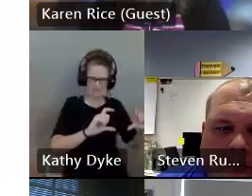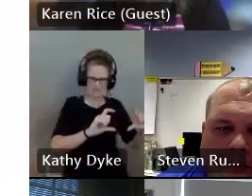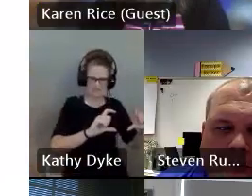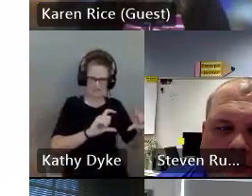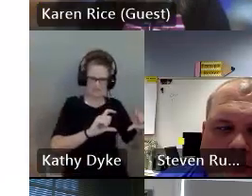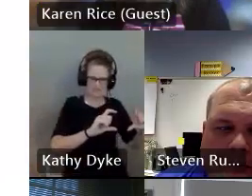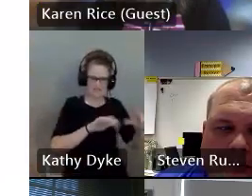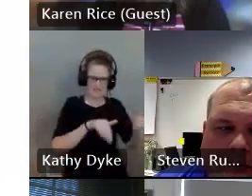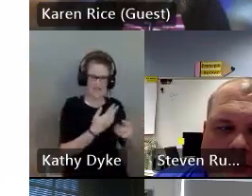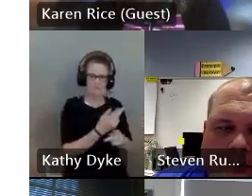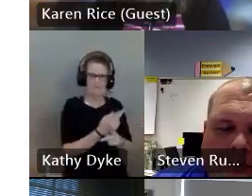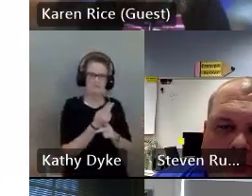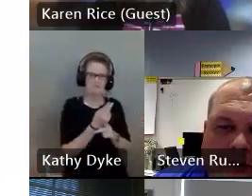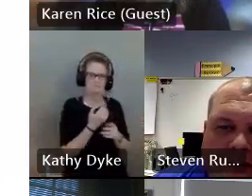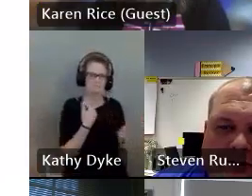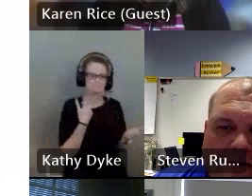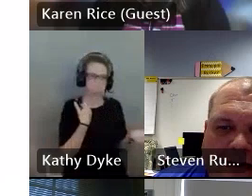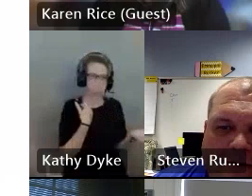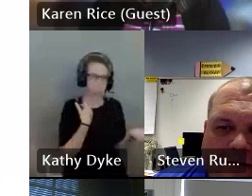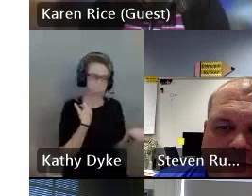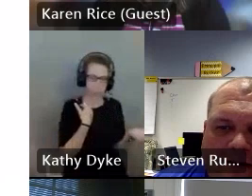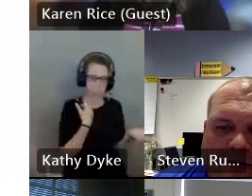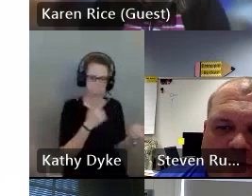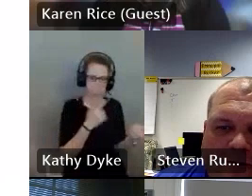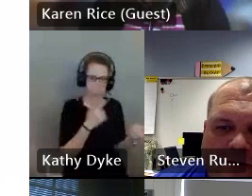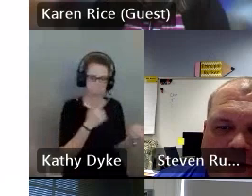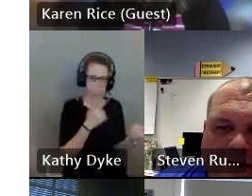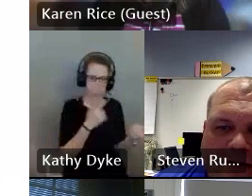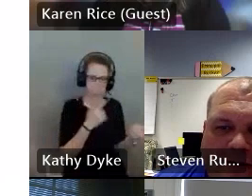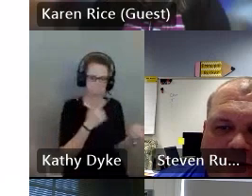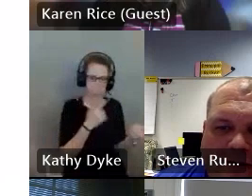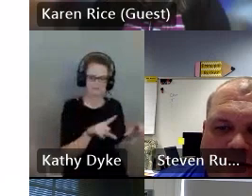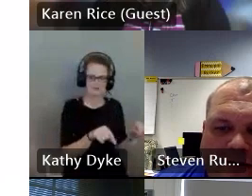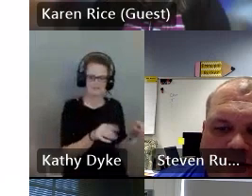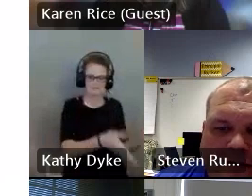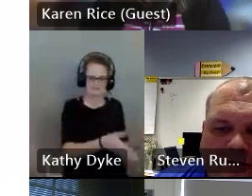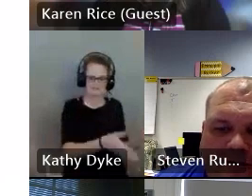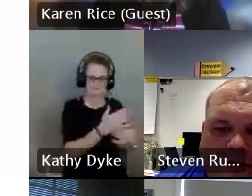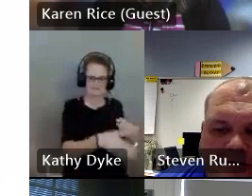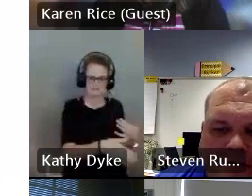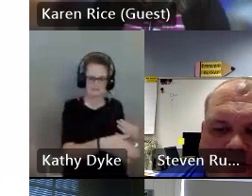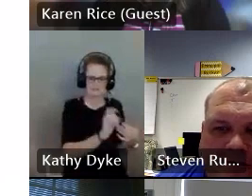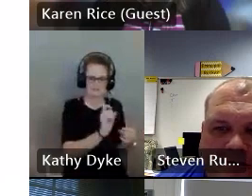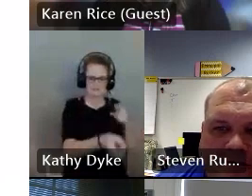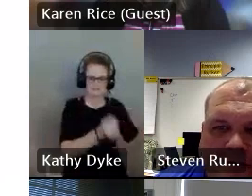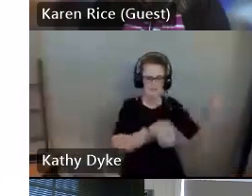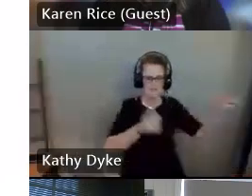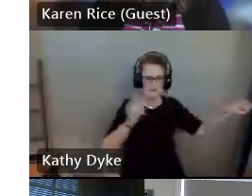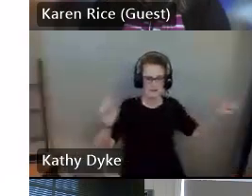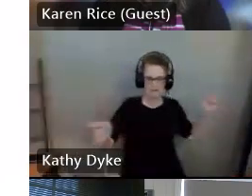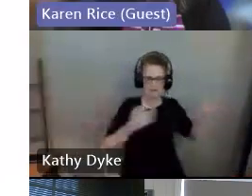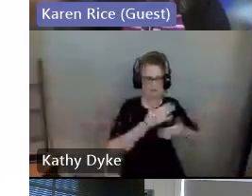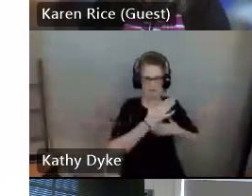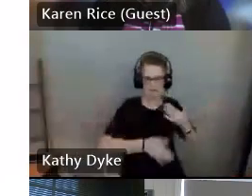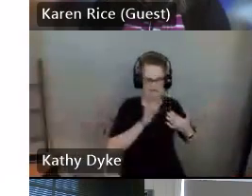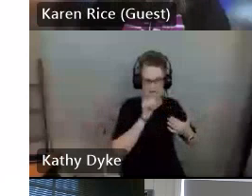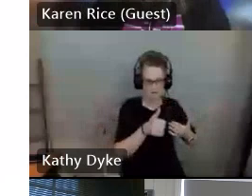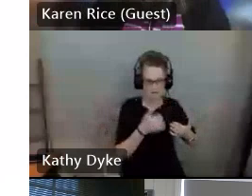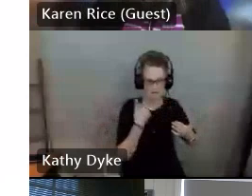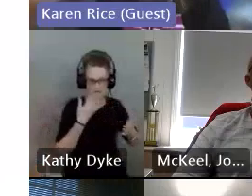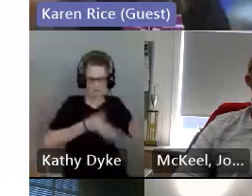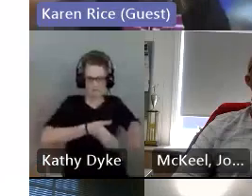or how do you keep from having these cards left over or given out before the end of the deadline?